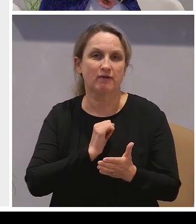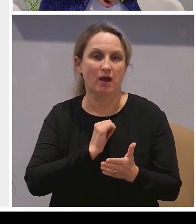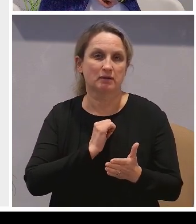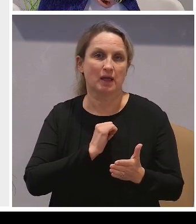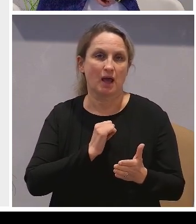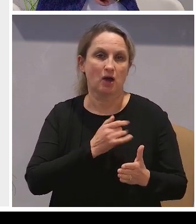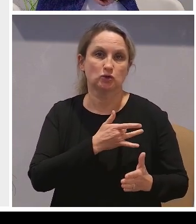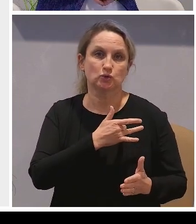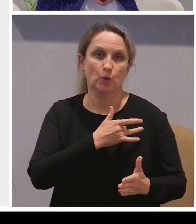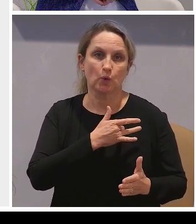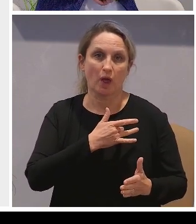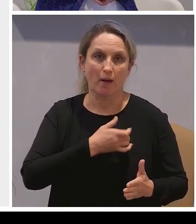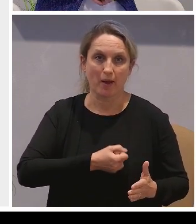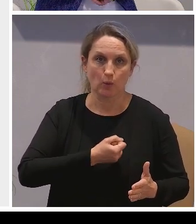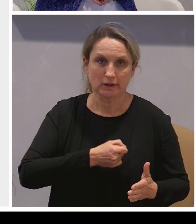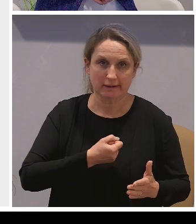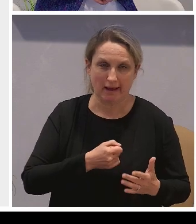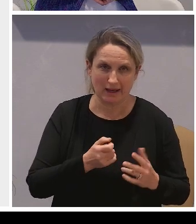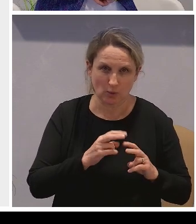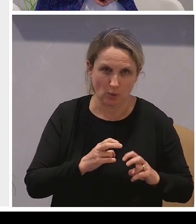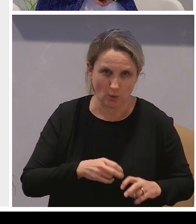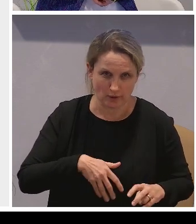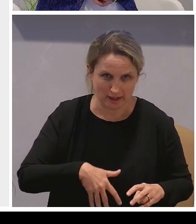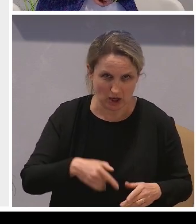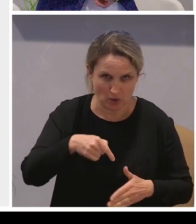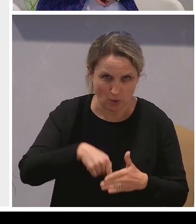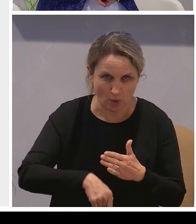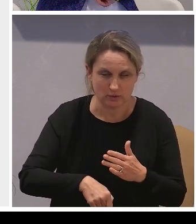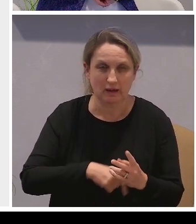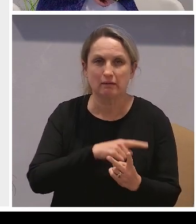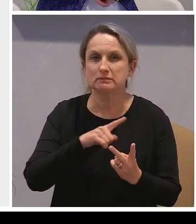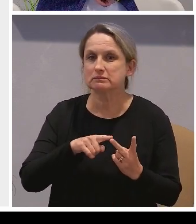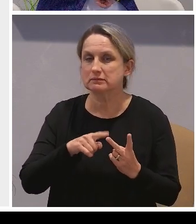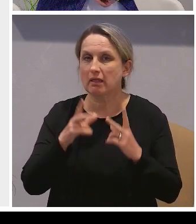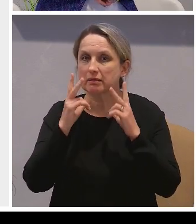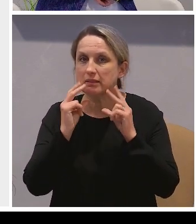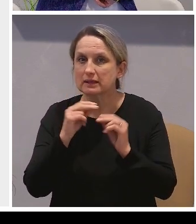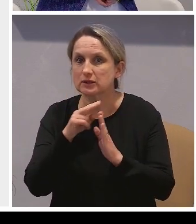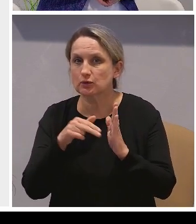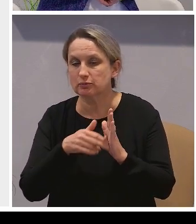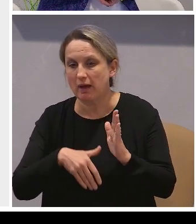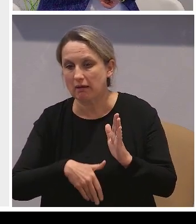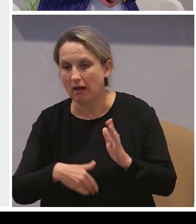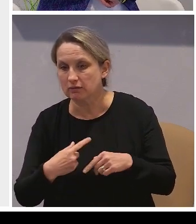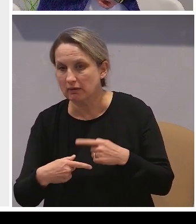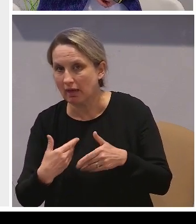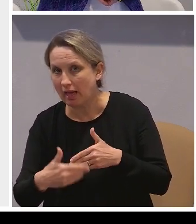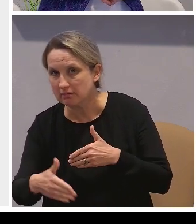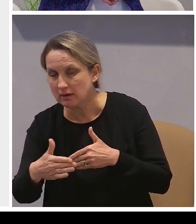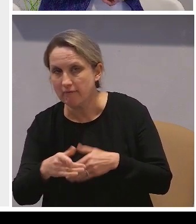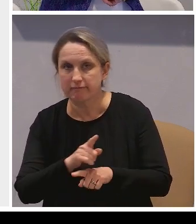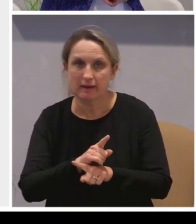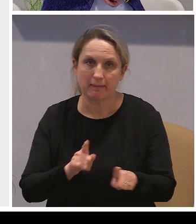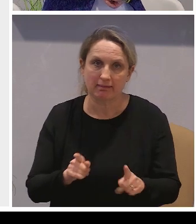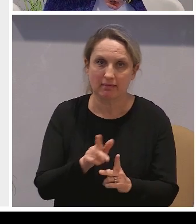suspected ultraheliuuring ja Turner edasi on syndrome, juba then see the fetal heart tõsine ultrasound is küsimus vanemate necessary. otsus, kas And rasedust then it's jätkata up või mitte. to the parents